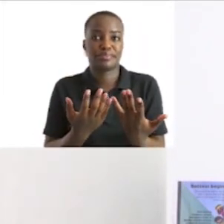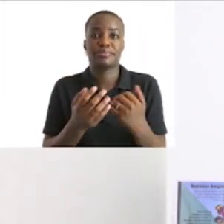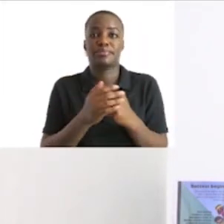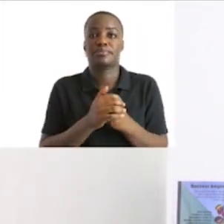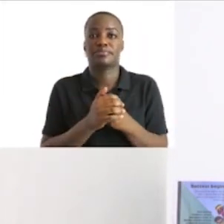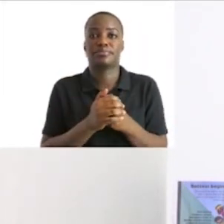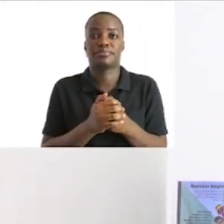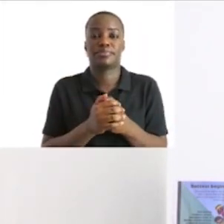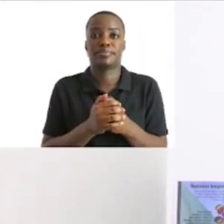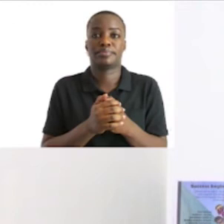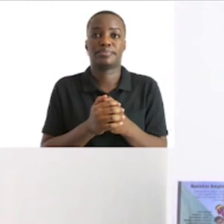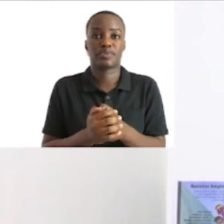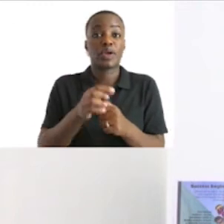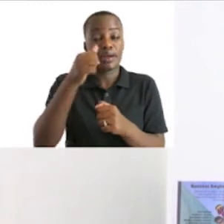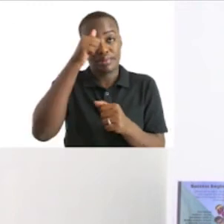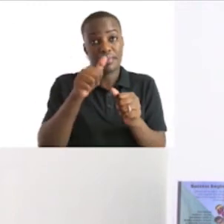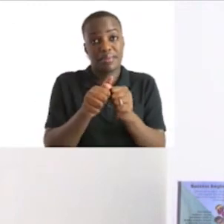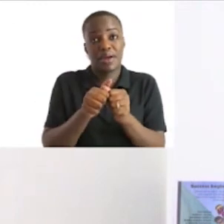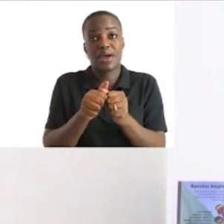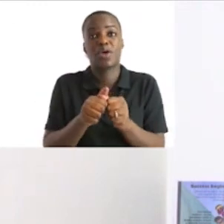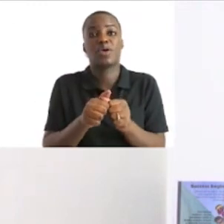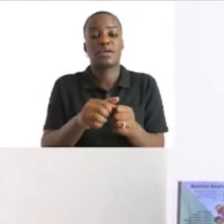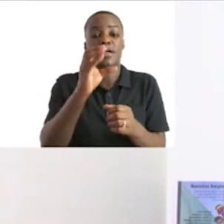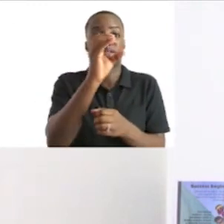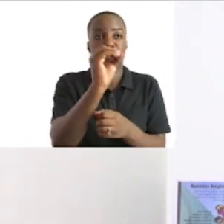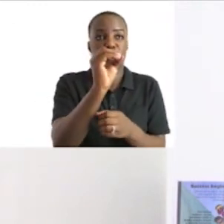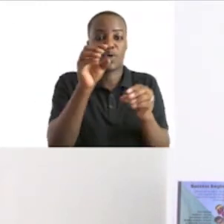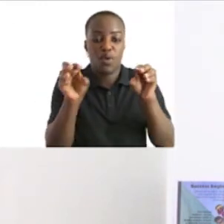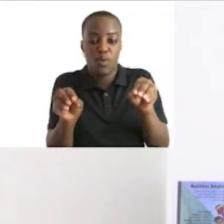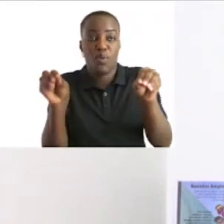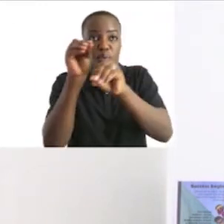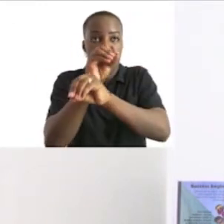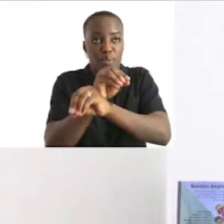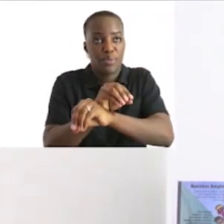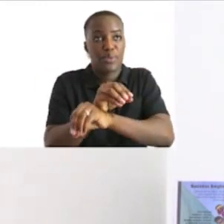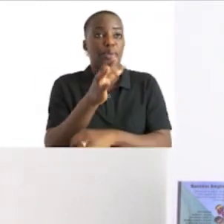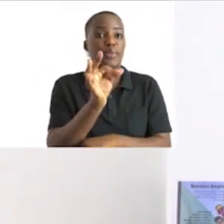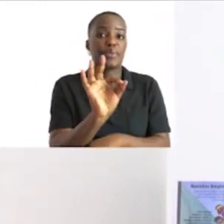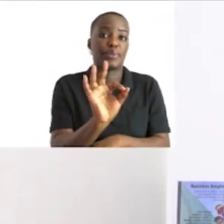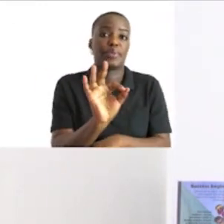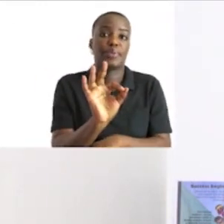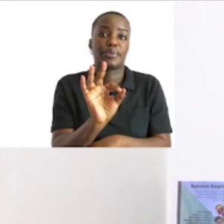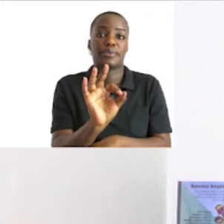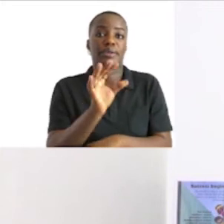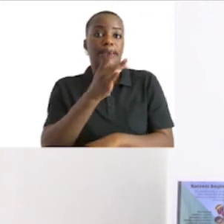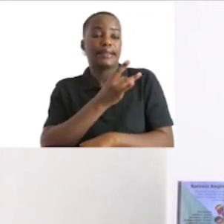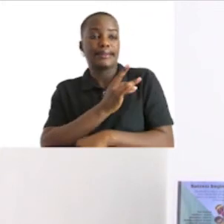very simple. We just replace the 0 with the 9. And it becomes